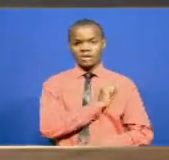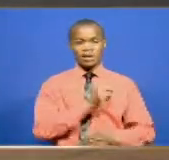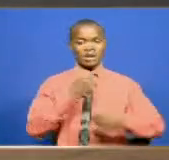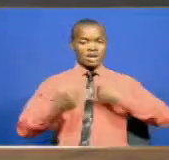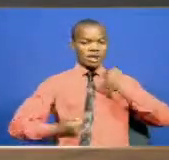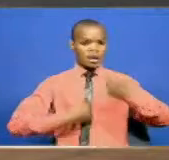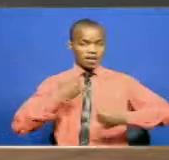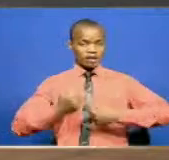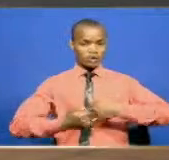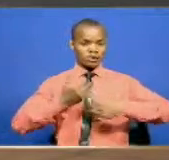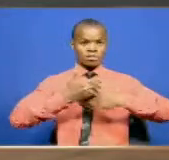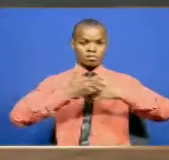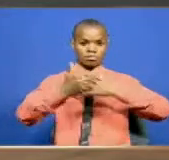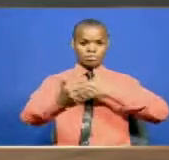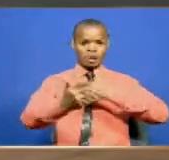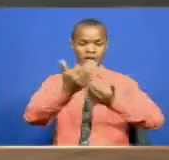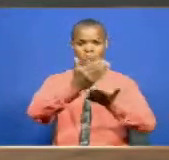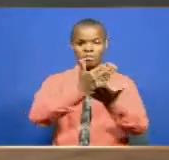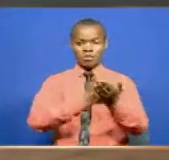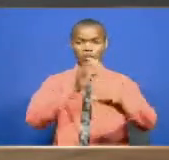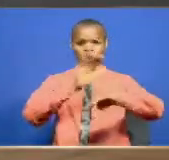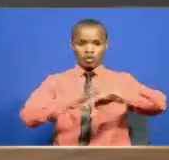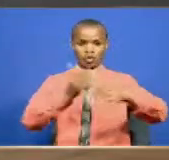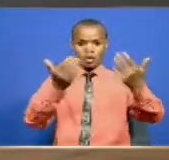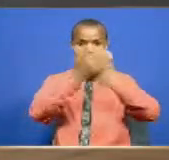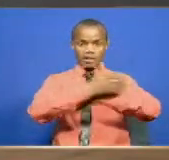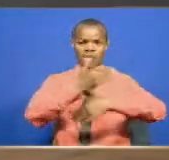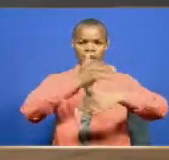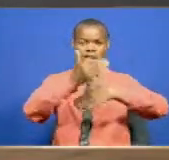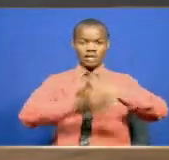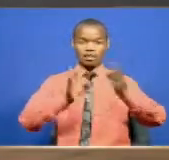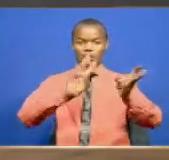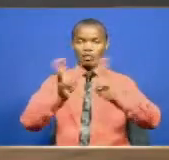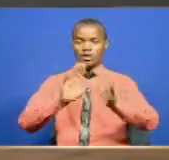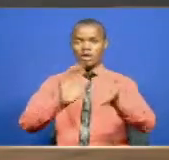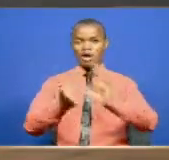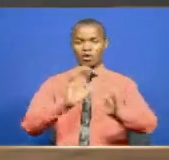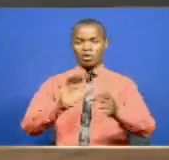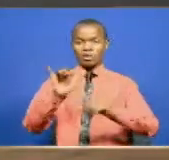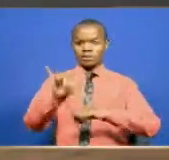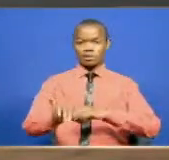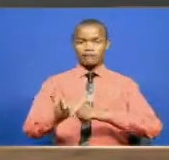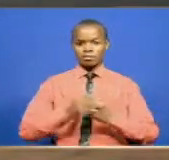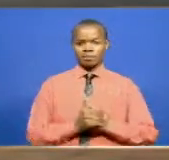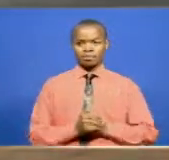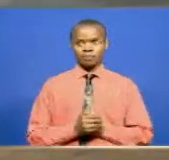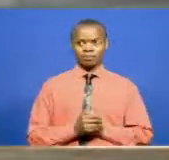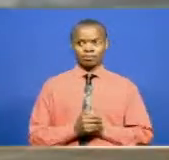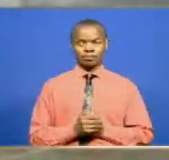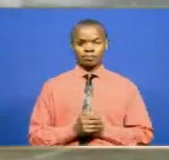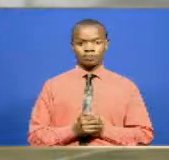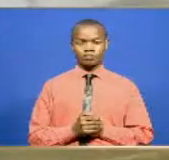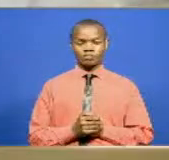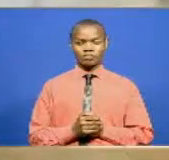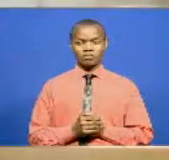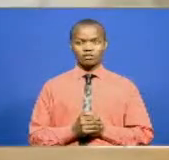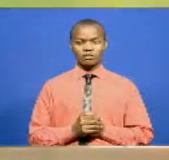enjoy the rest of our programming. Good night. Up next is Weather Forecast. Stay tuned for that.